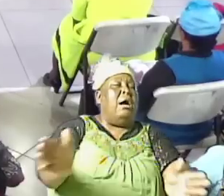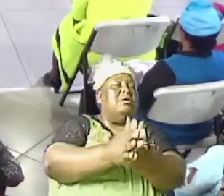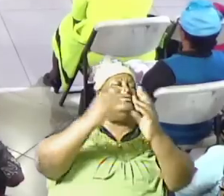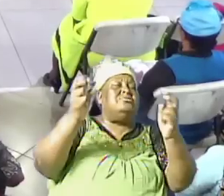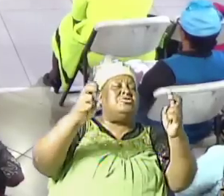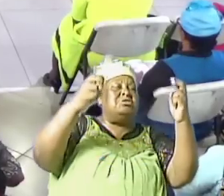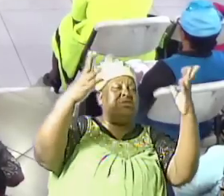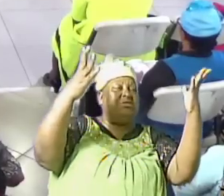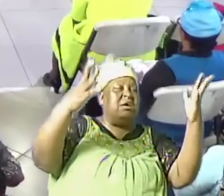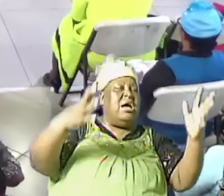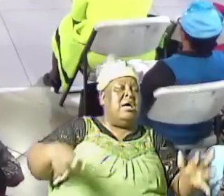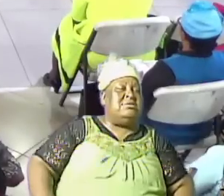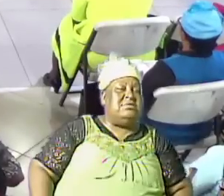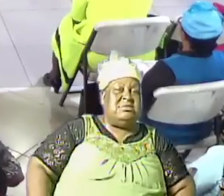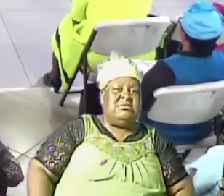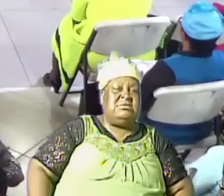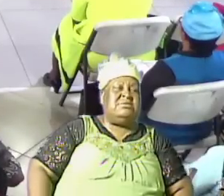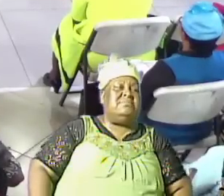Oh God.